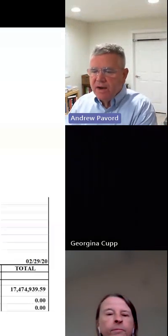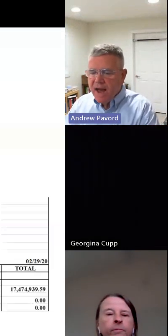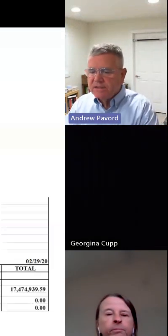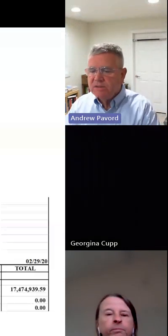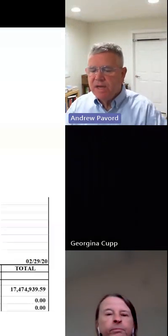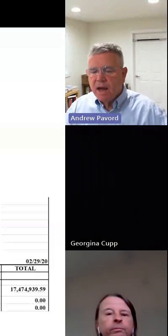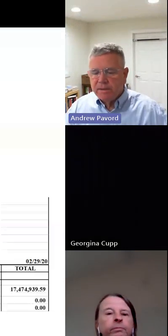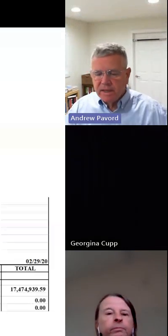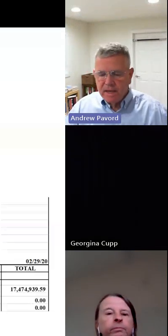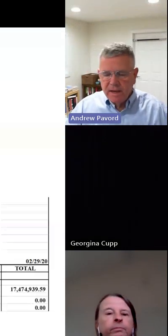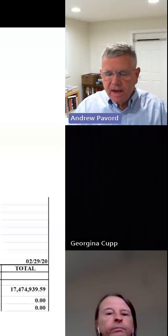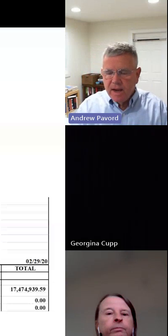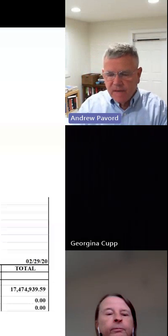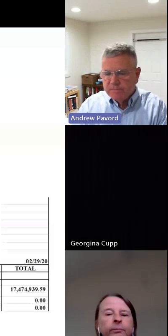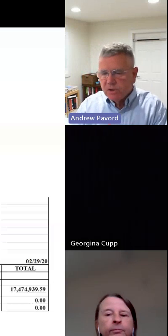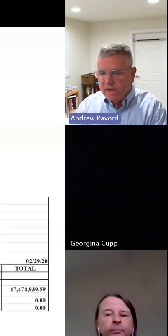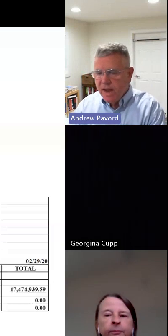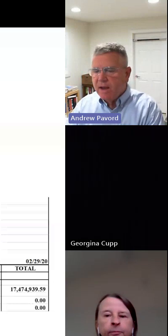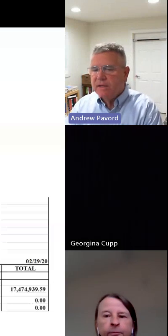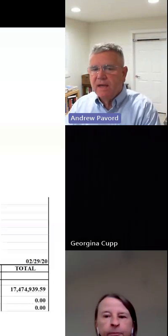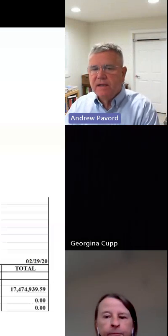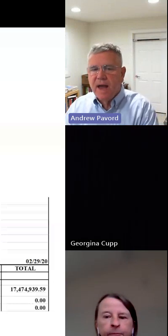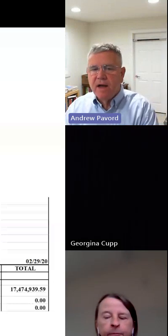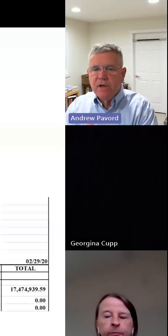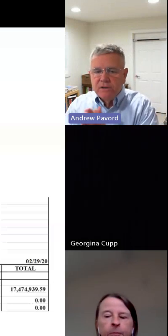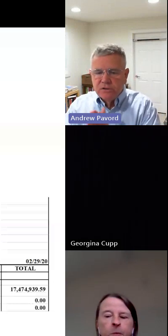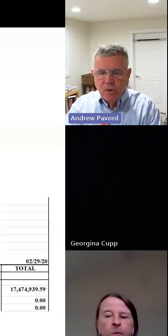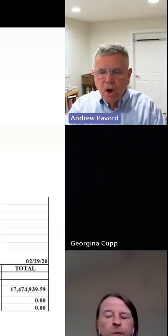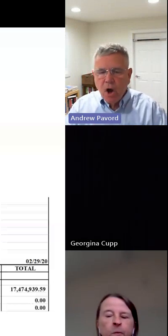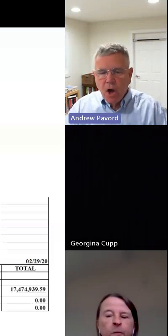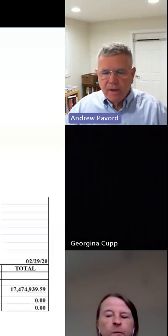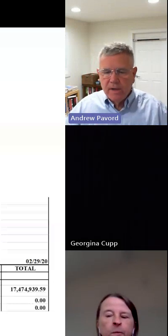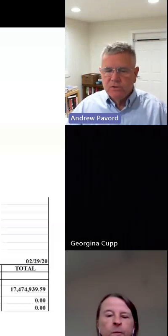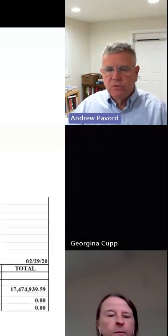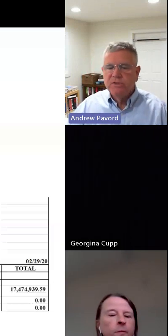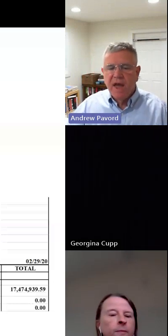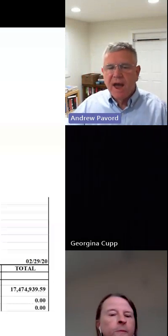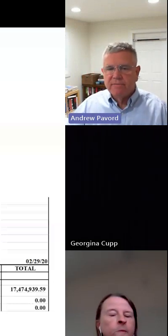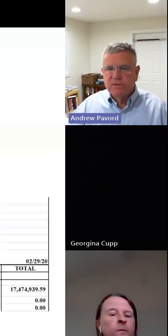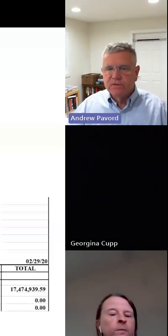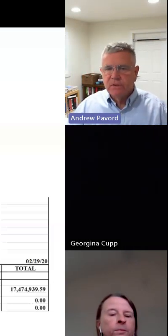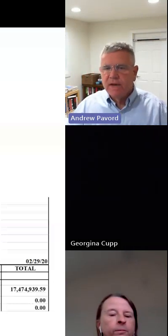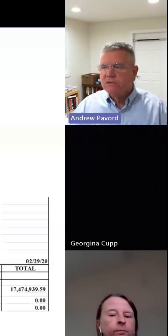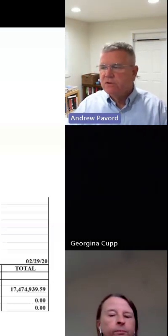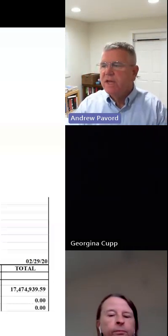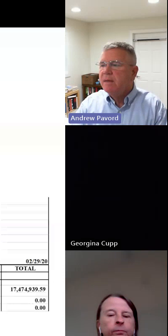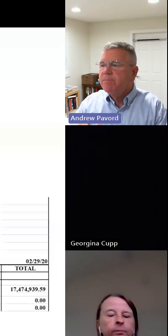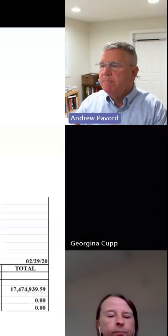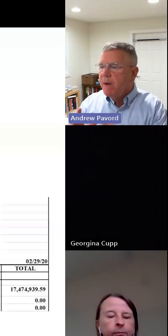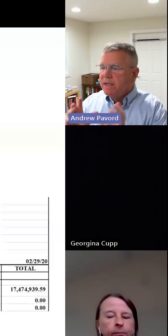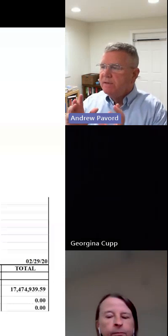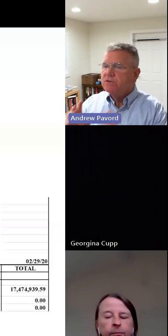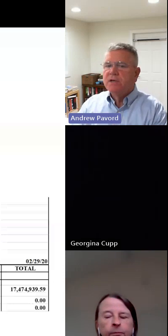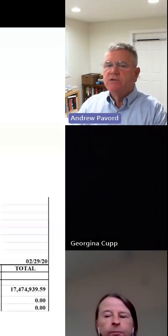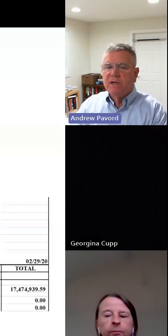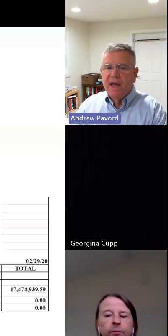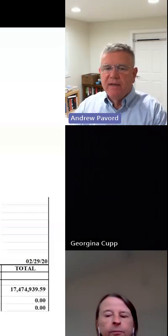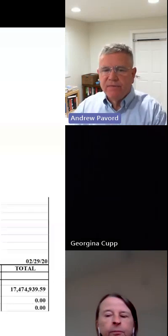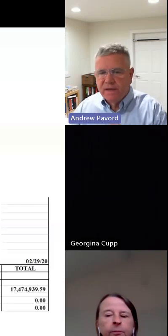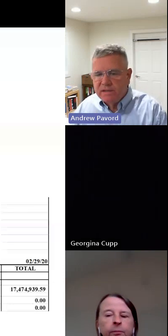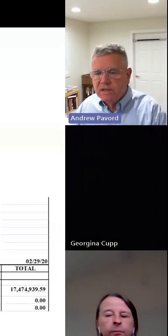Treasury account has to be allocated out to all 2 TAFs, right? So it can't be money in